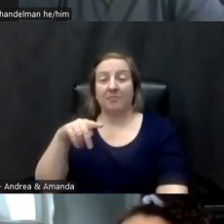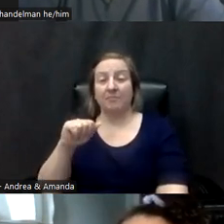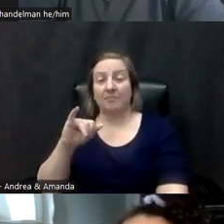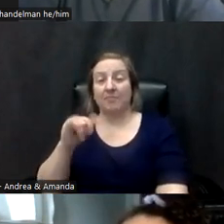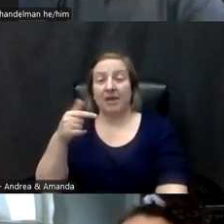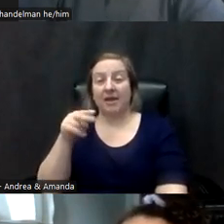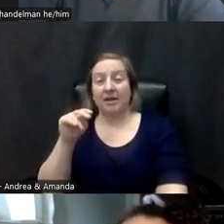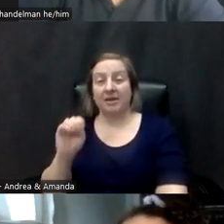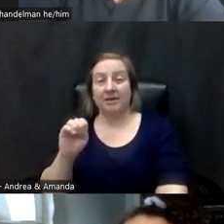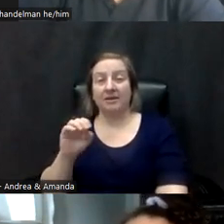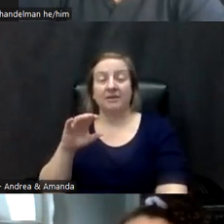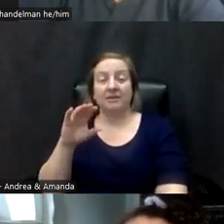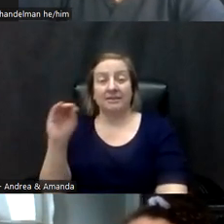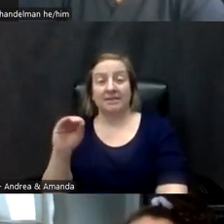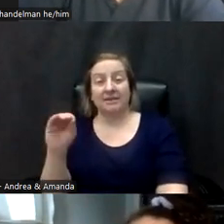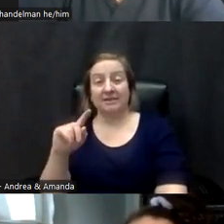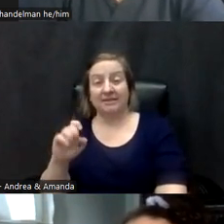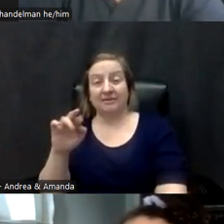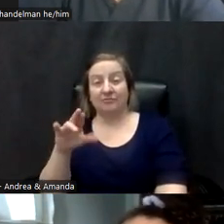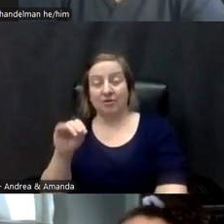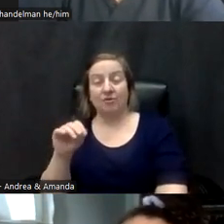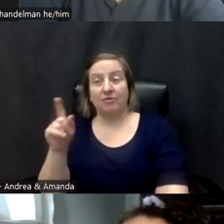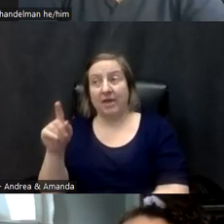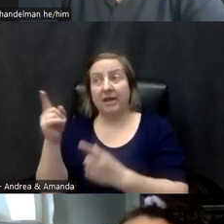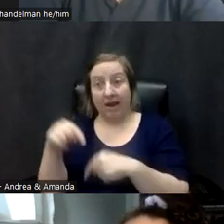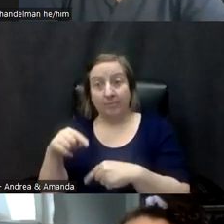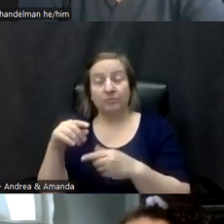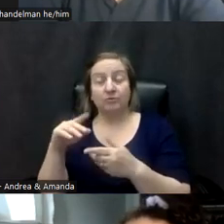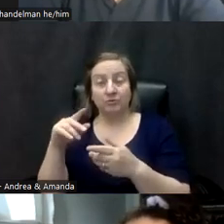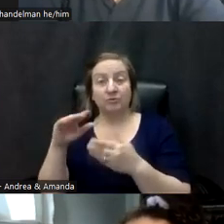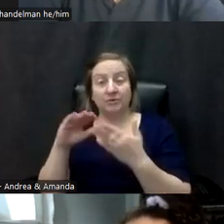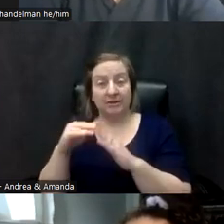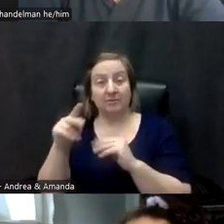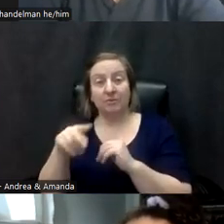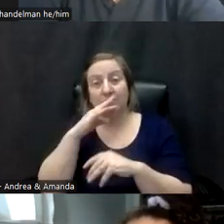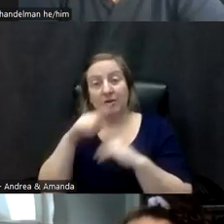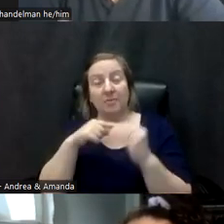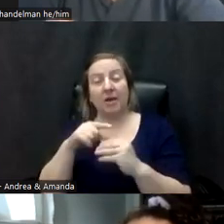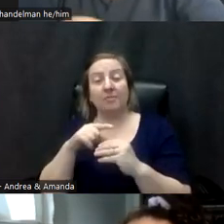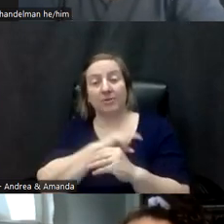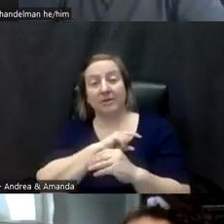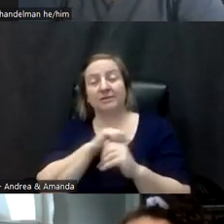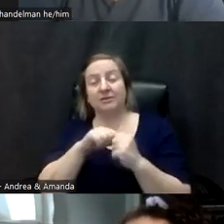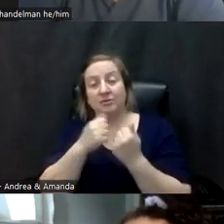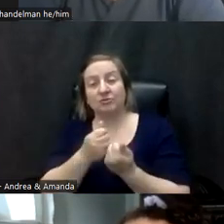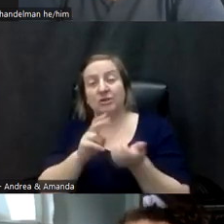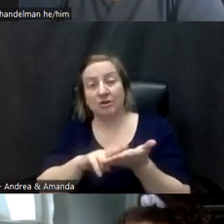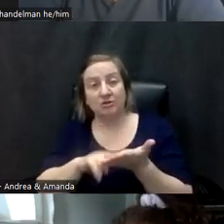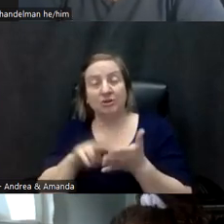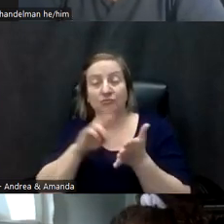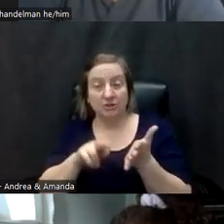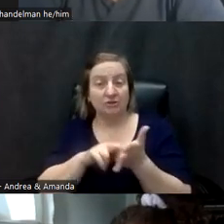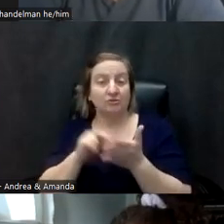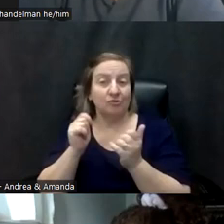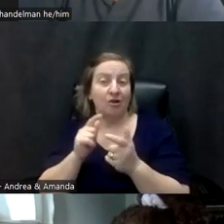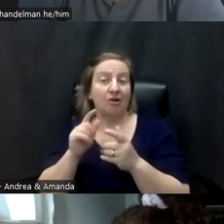to Portland to talk to City Council about the police association contract. They do research on all aspects of police